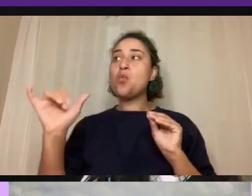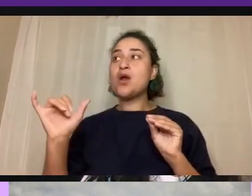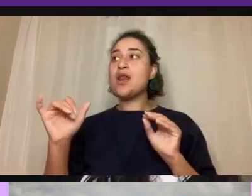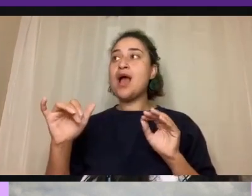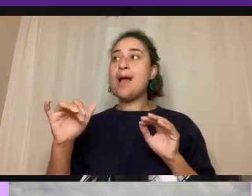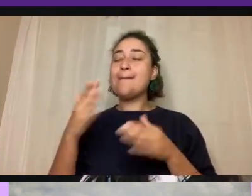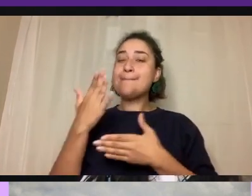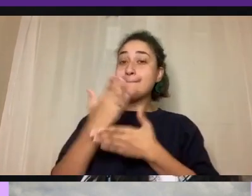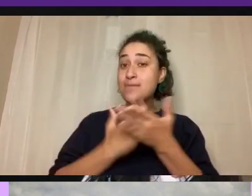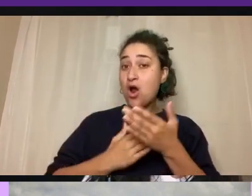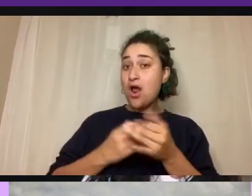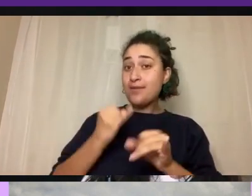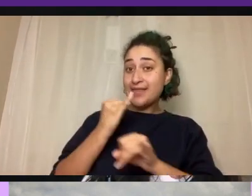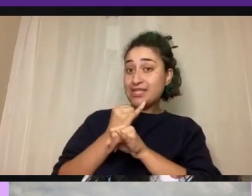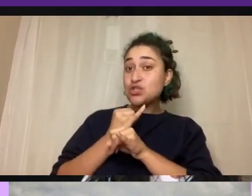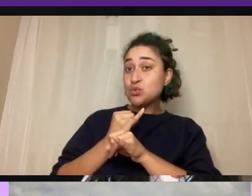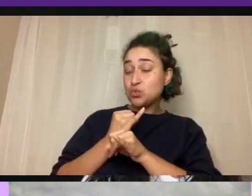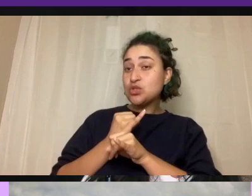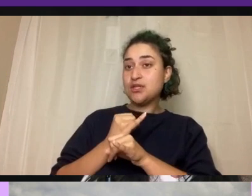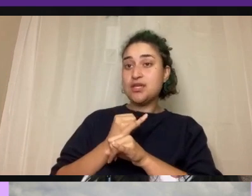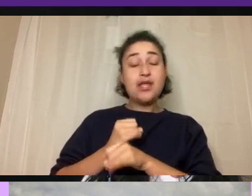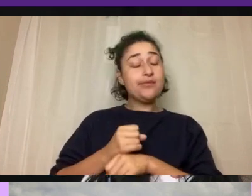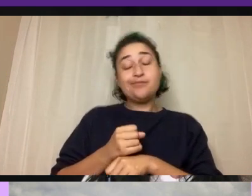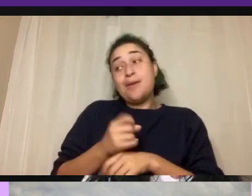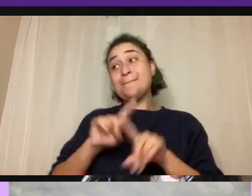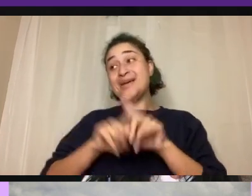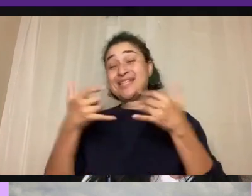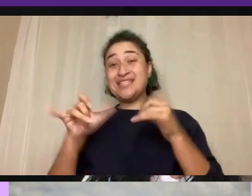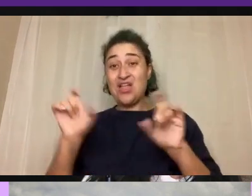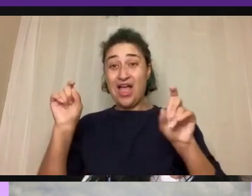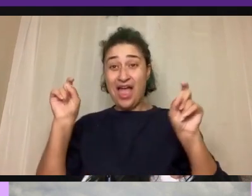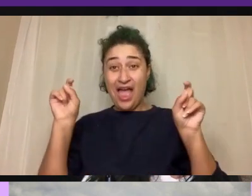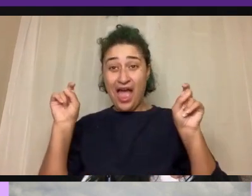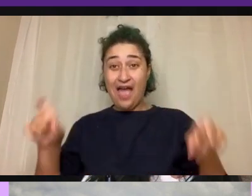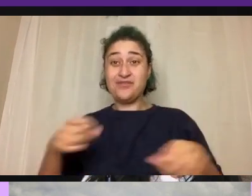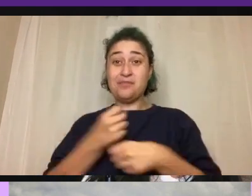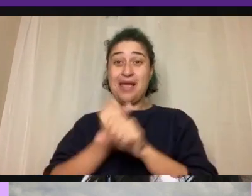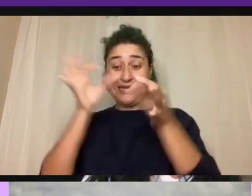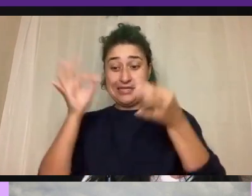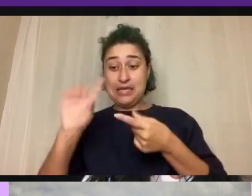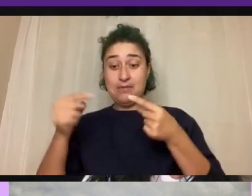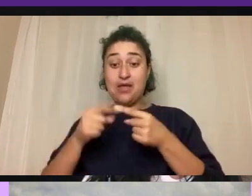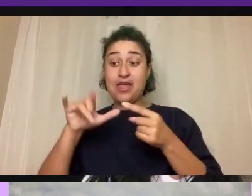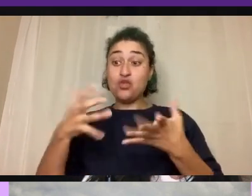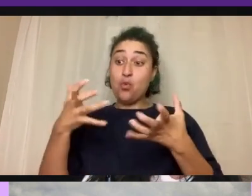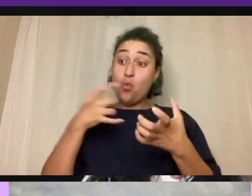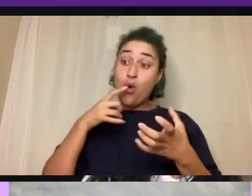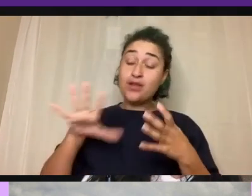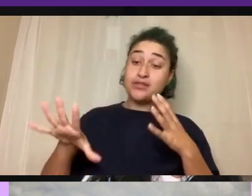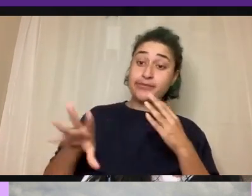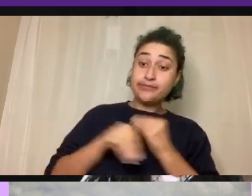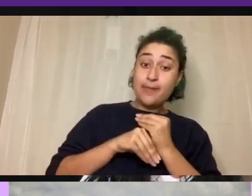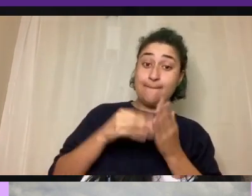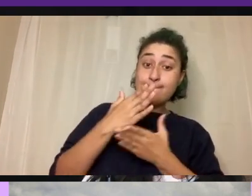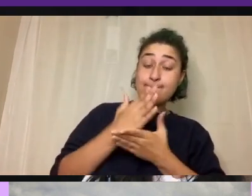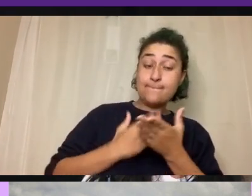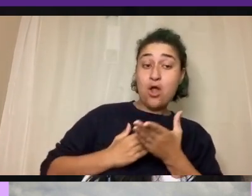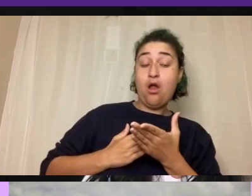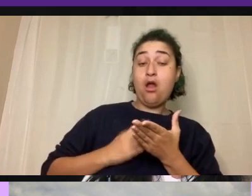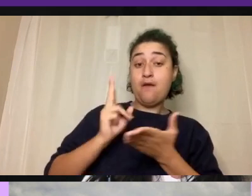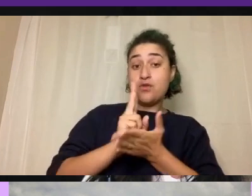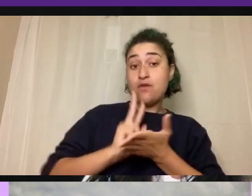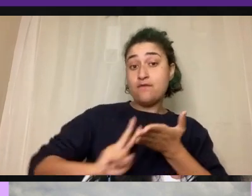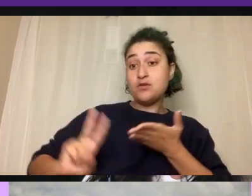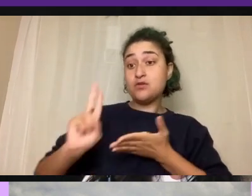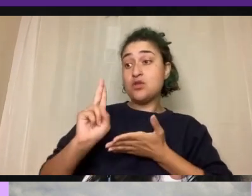and we have to make a decision about that, right? Do we want it to be, or do we want to be flexible and continue to move? And that